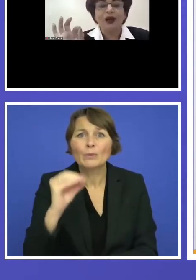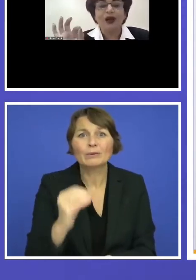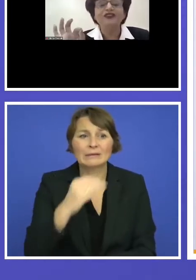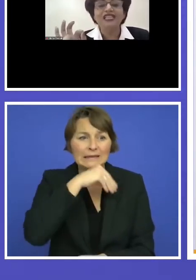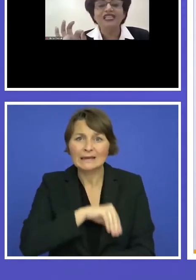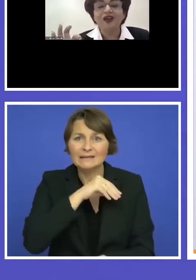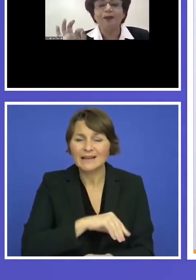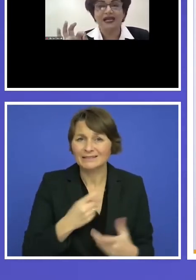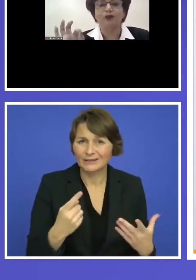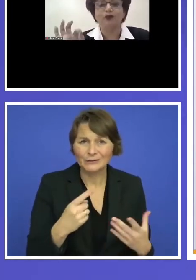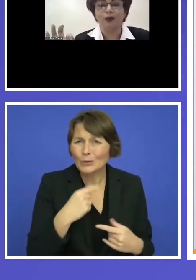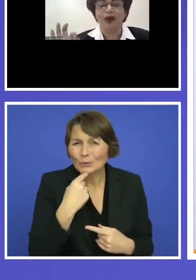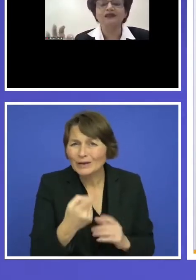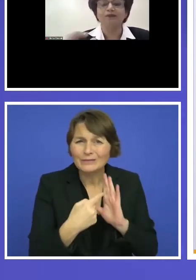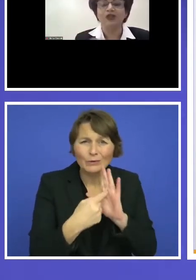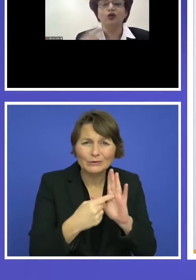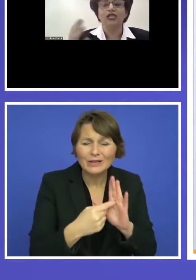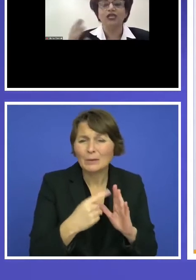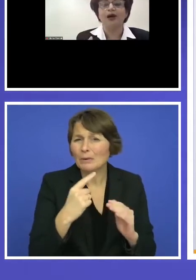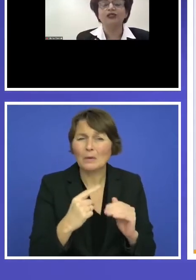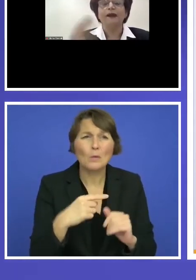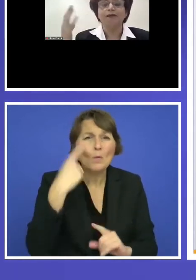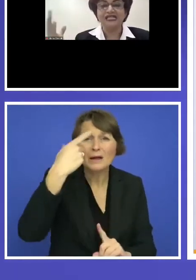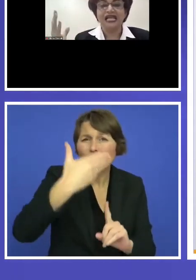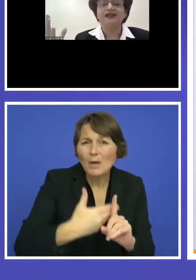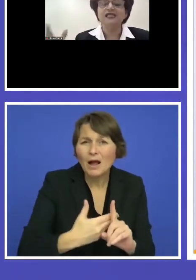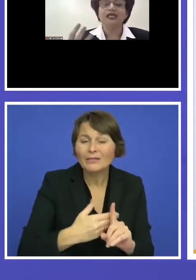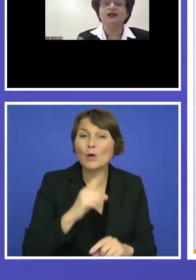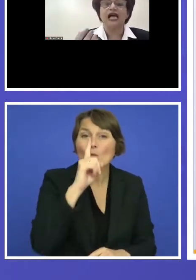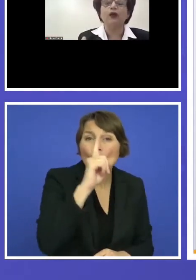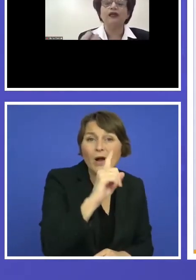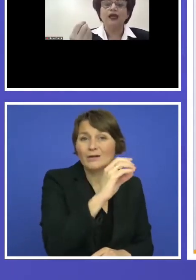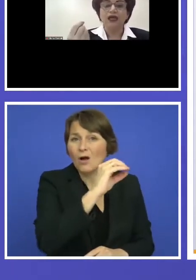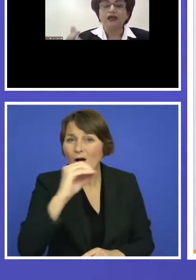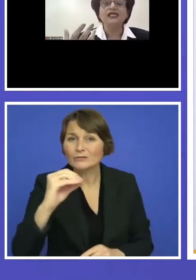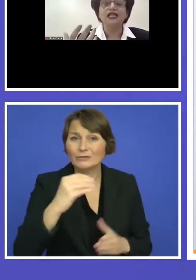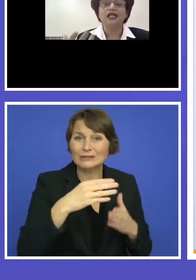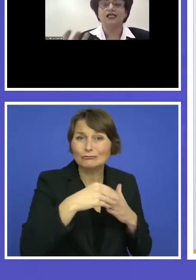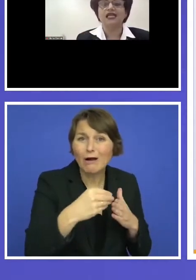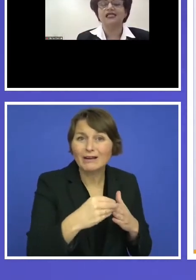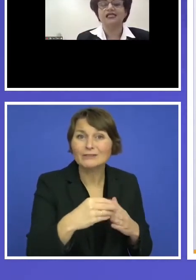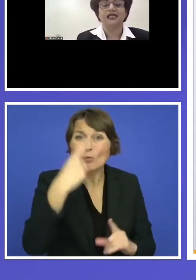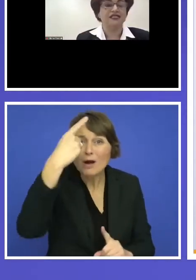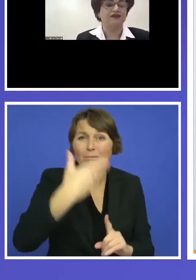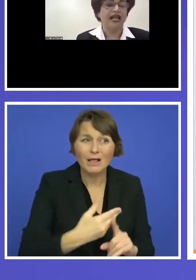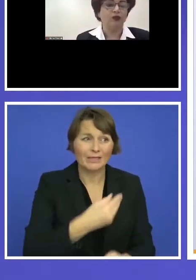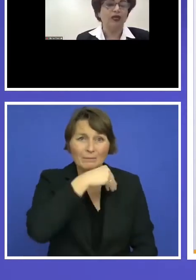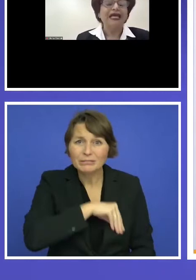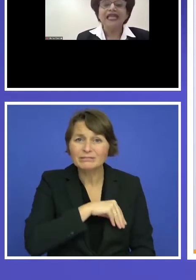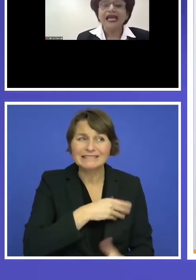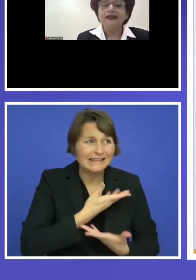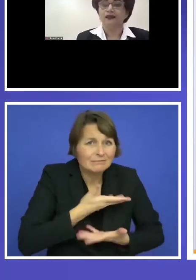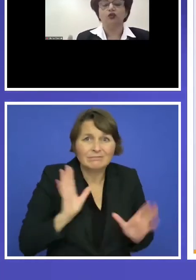or $150 maximum per month. I'm not talking about big salaries because our currency lost its